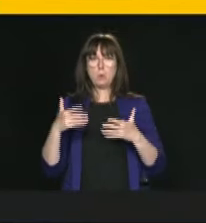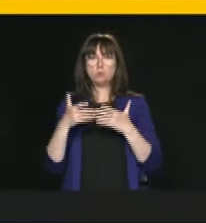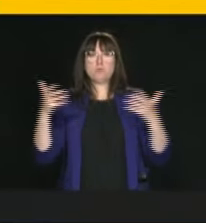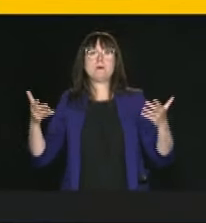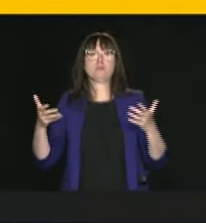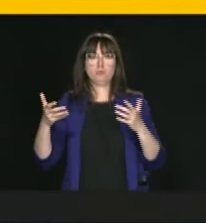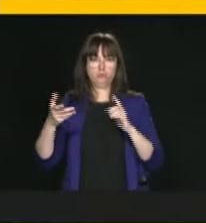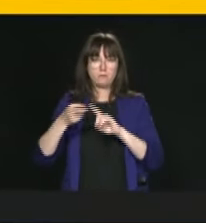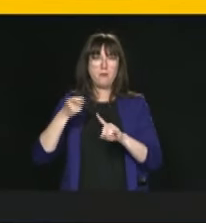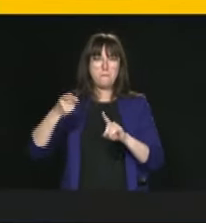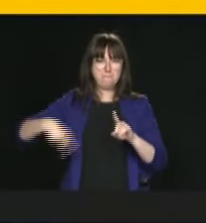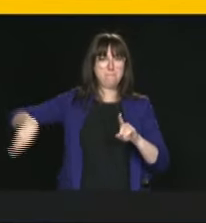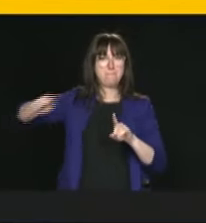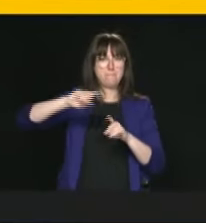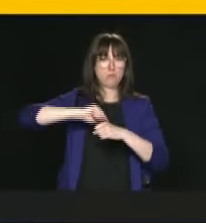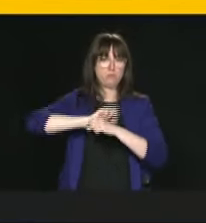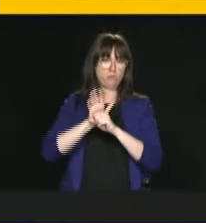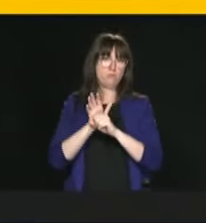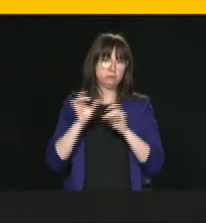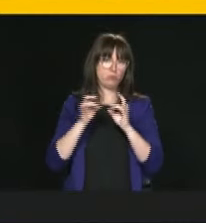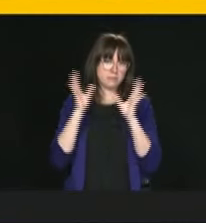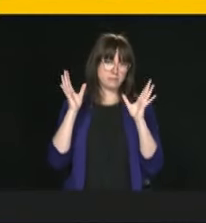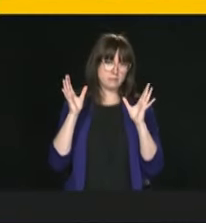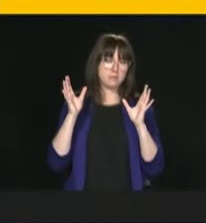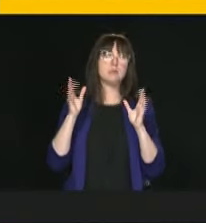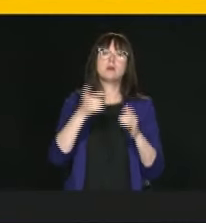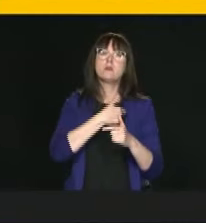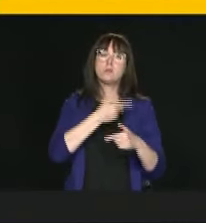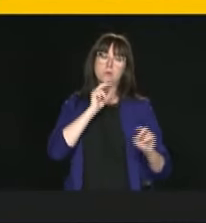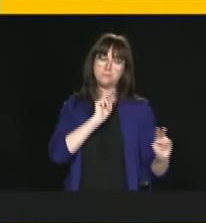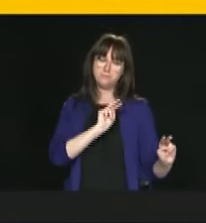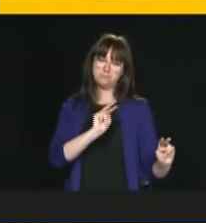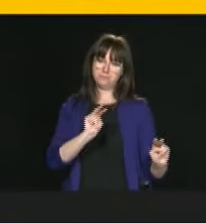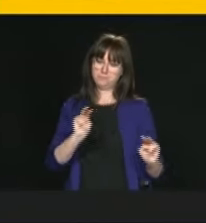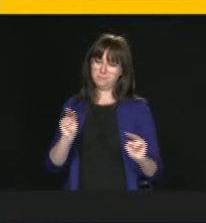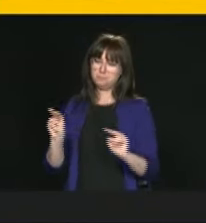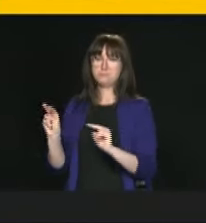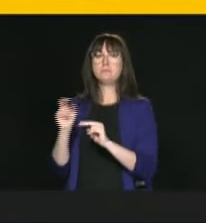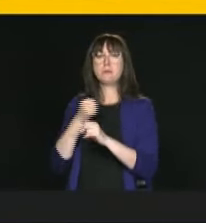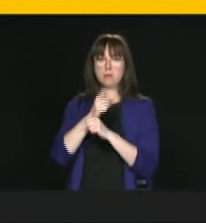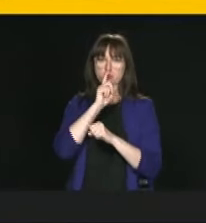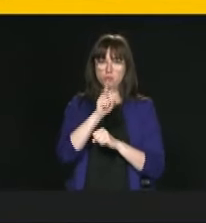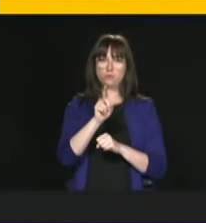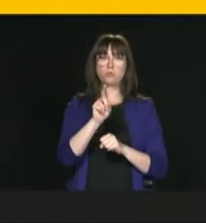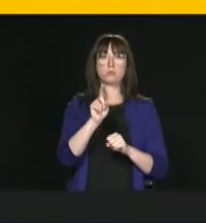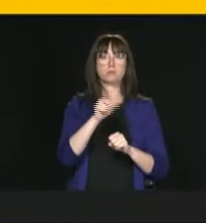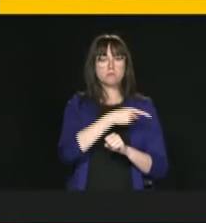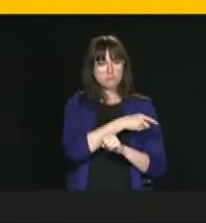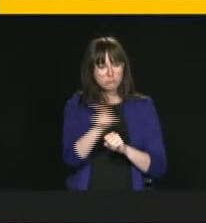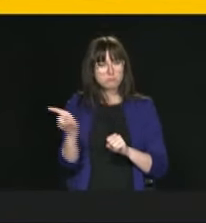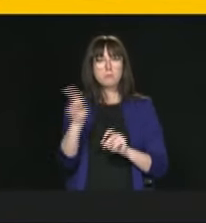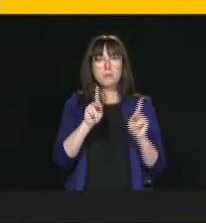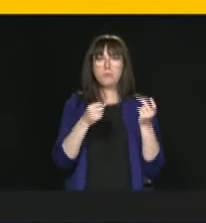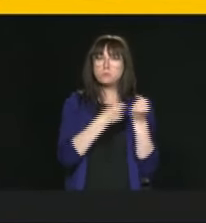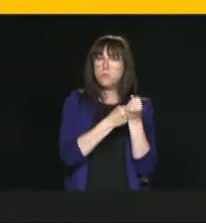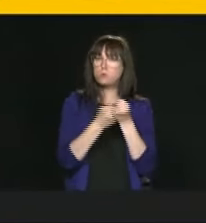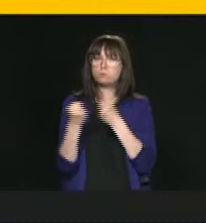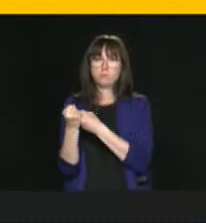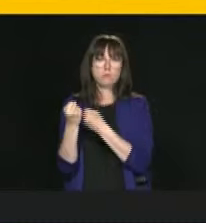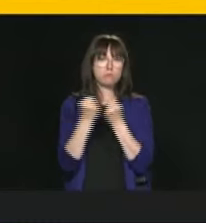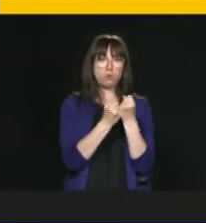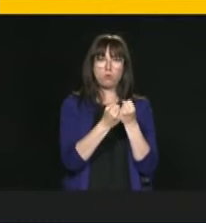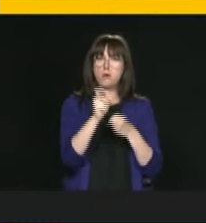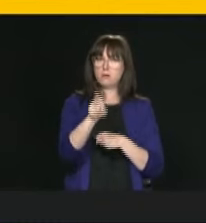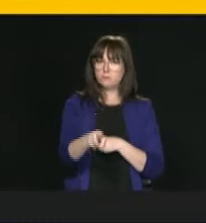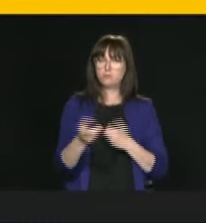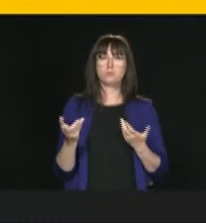from this crisis. We will take a very careful look to ensure that people are there for each other and supporting each other,